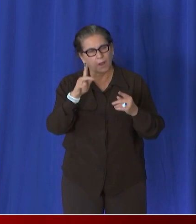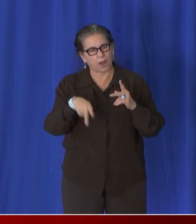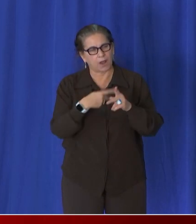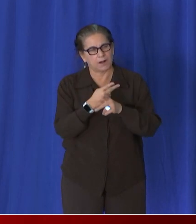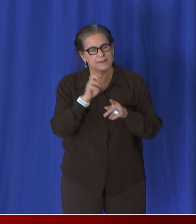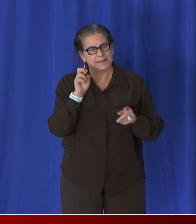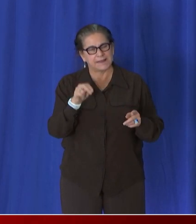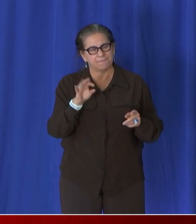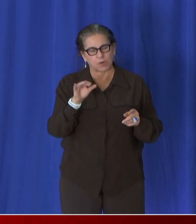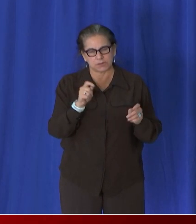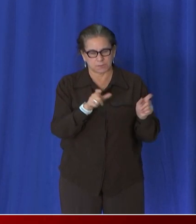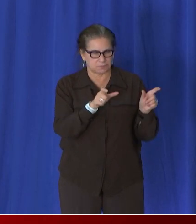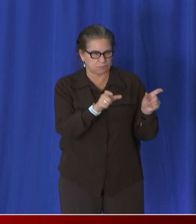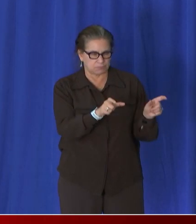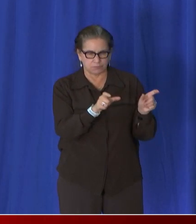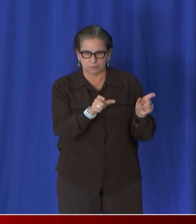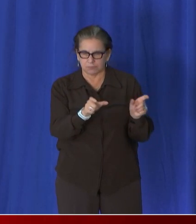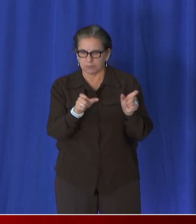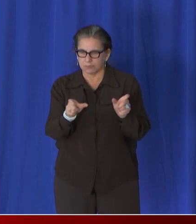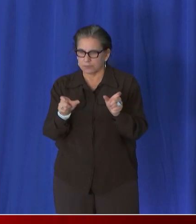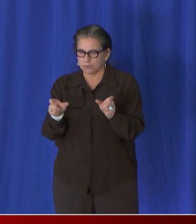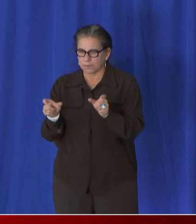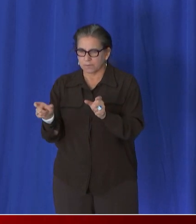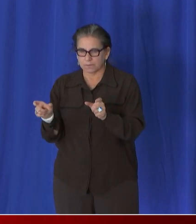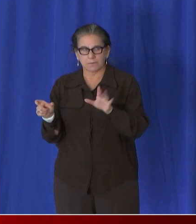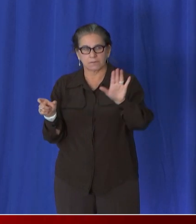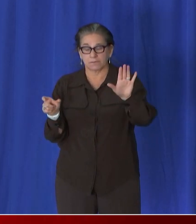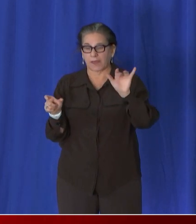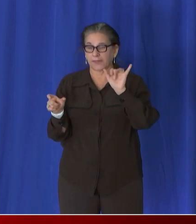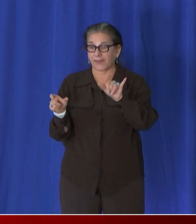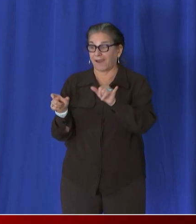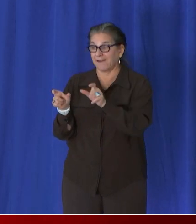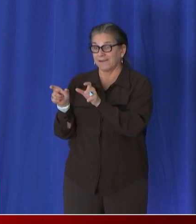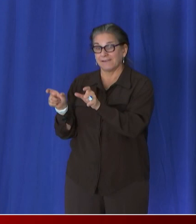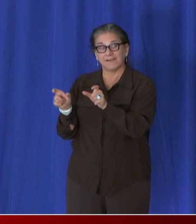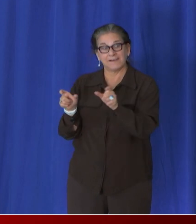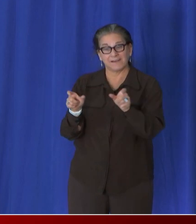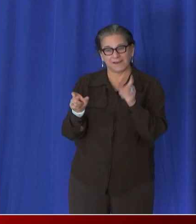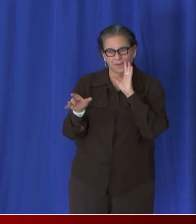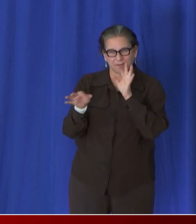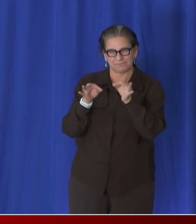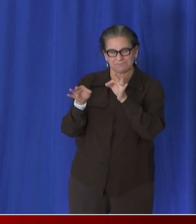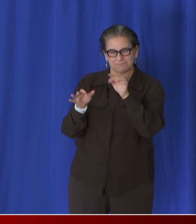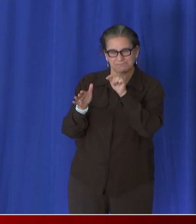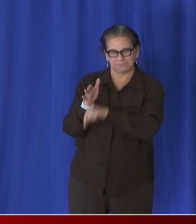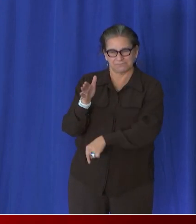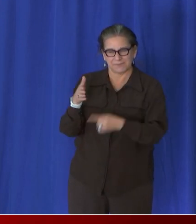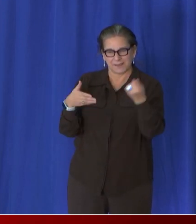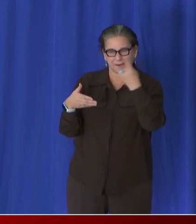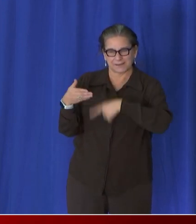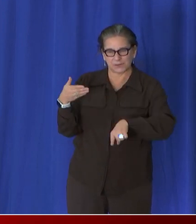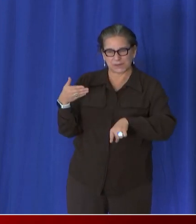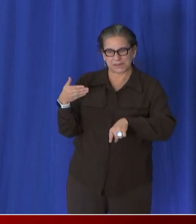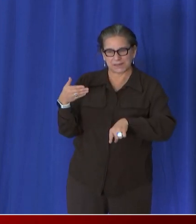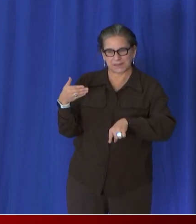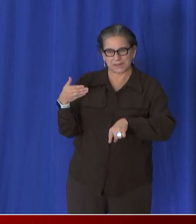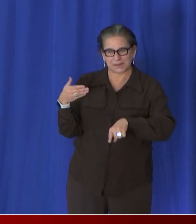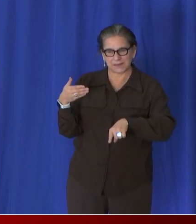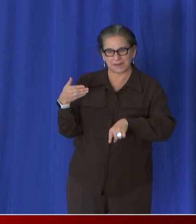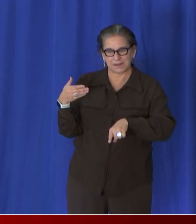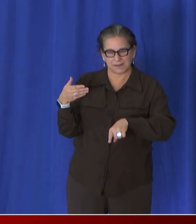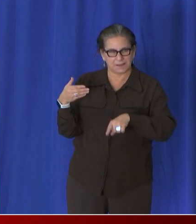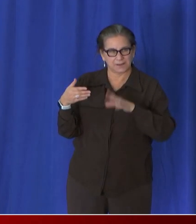we'll do over the course of the next week is kind of go over how we'll roll that out. And that's something that we're going to engage the stakeholders